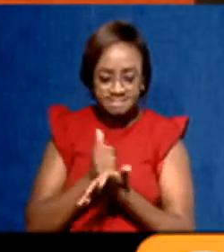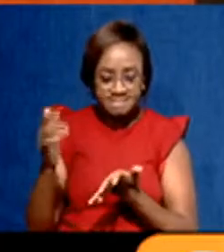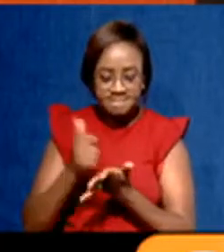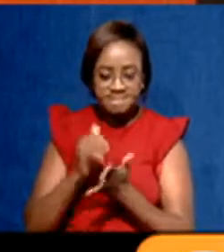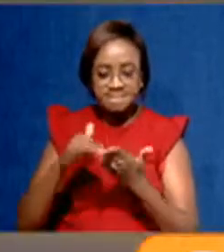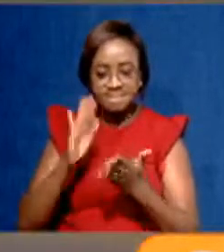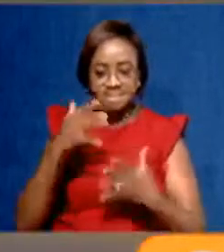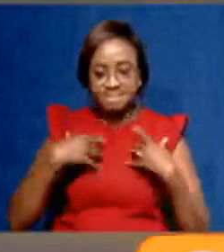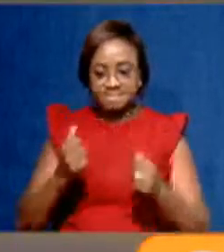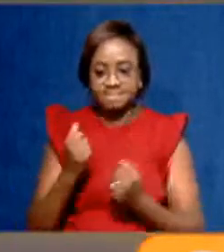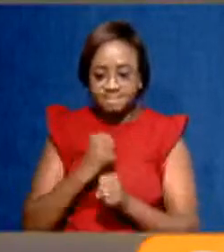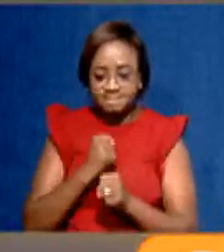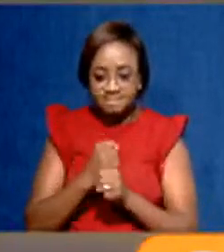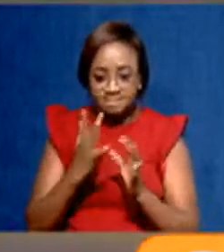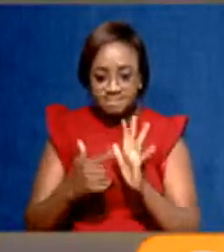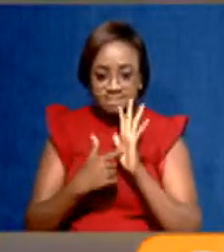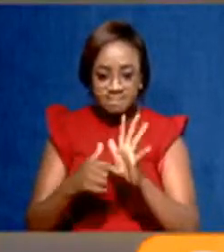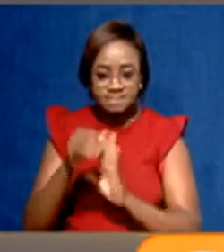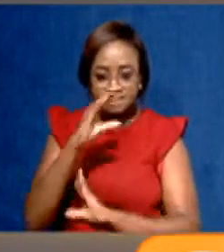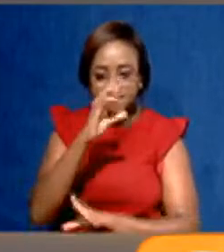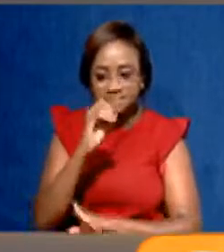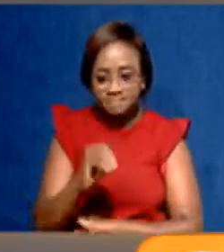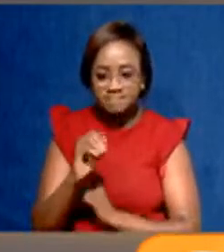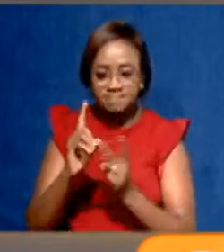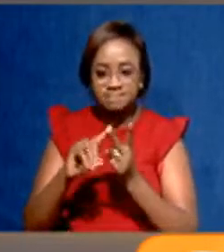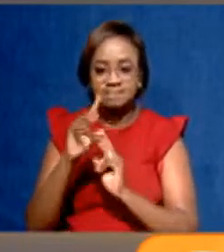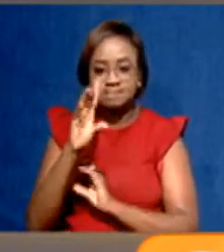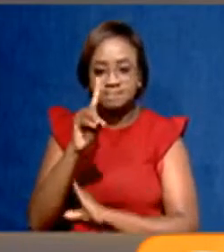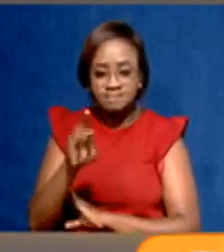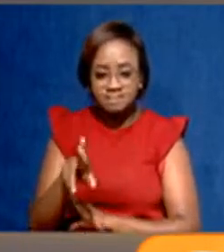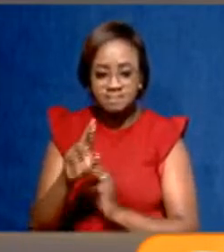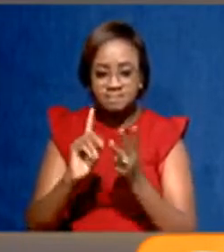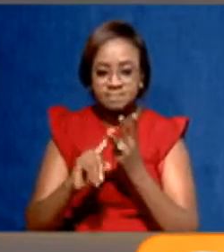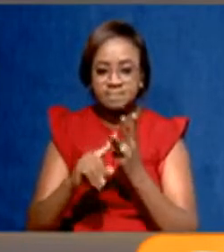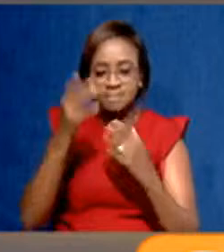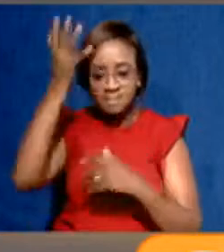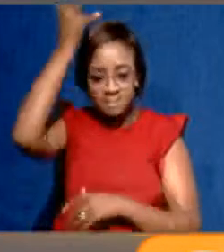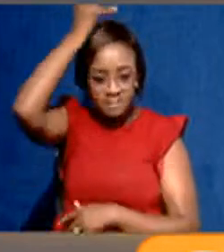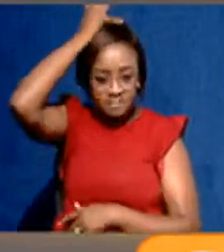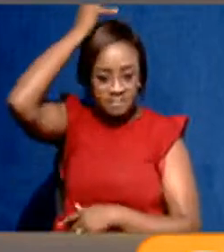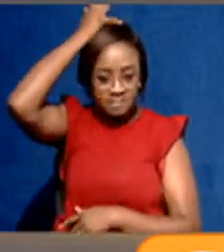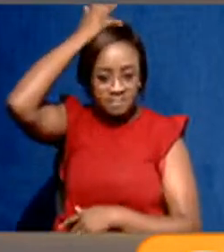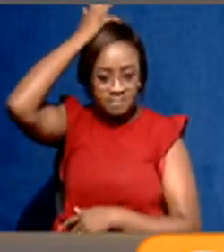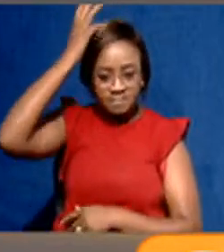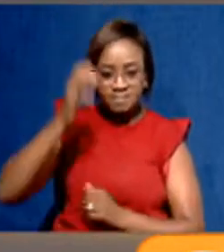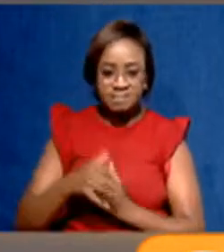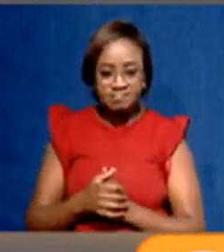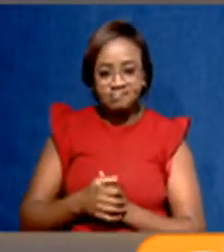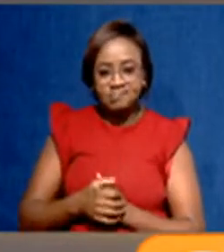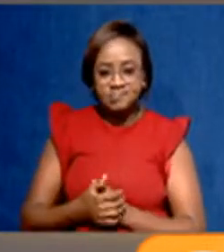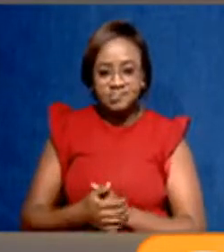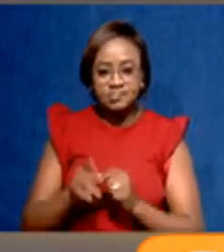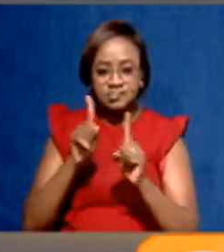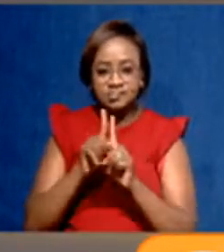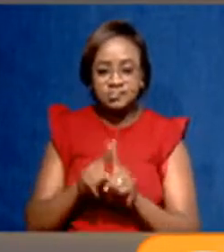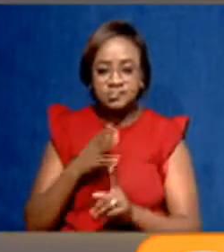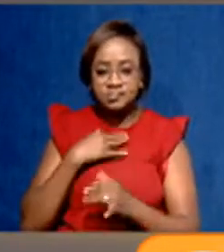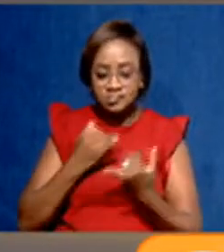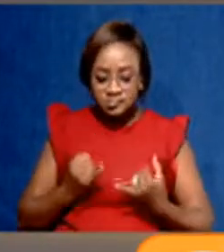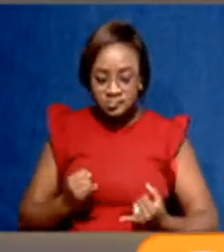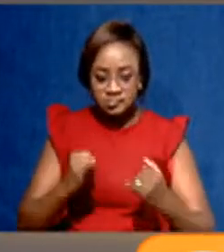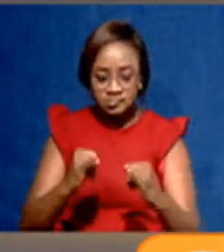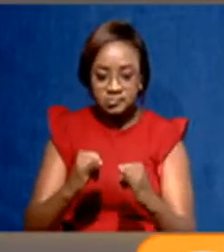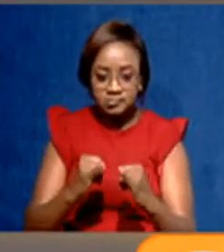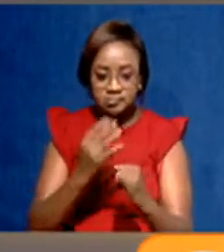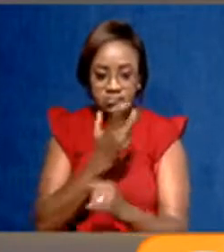workers, including clinical officers, doctors, and also nurses, and also to implement what we call